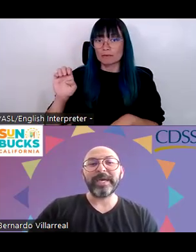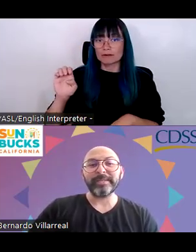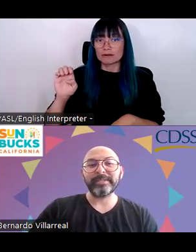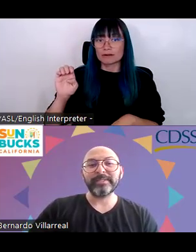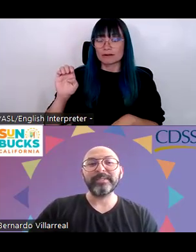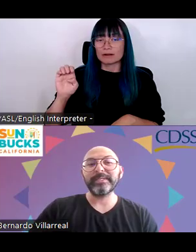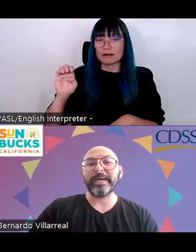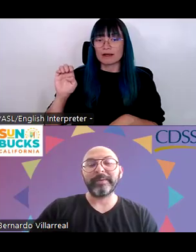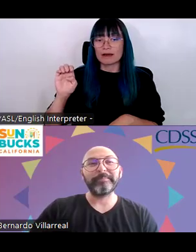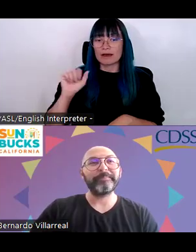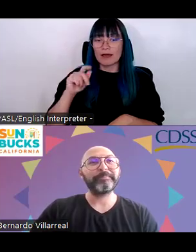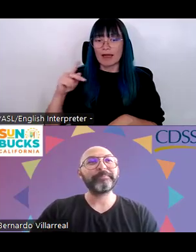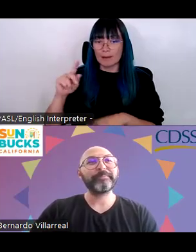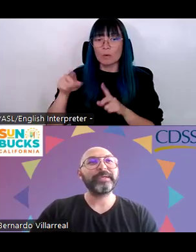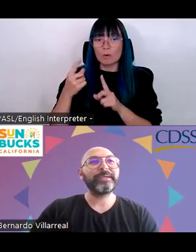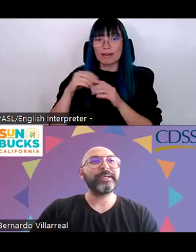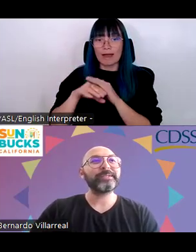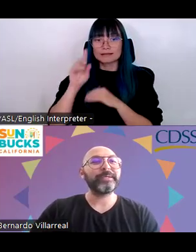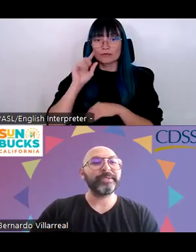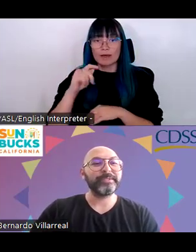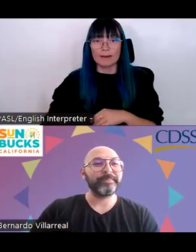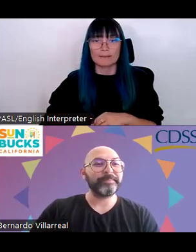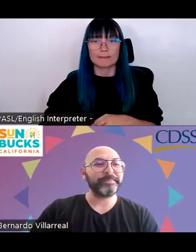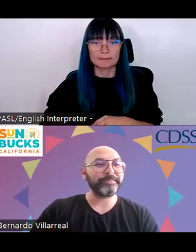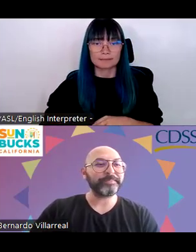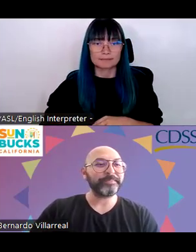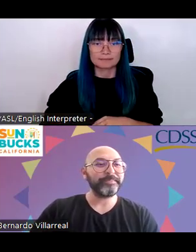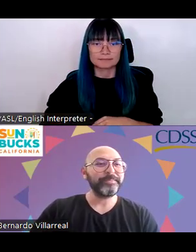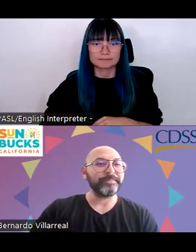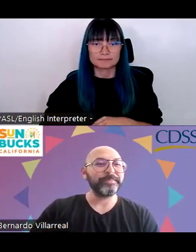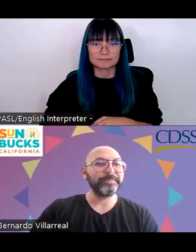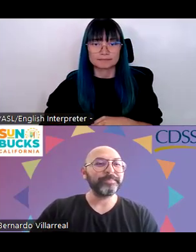charge people to access this app. Next slide, please.